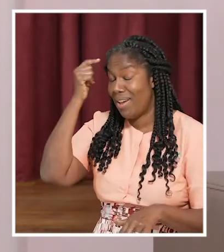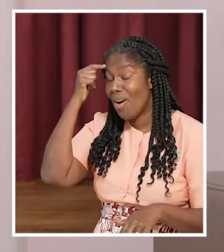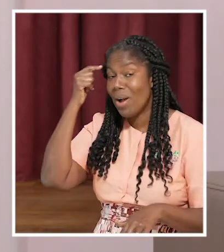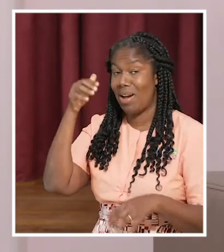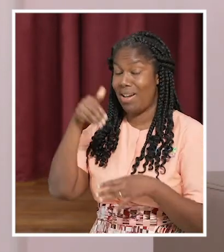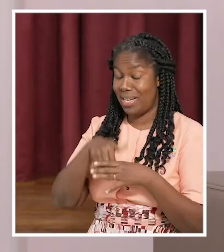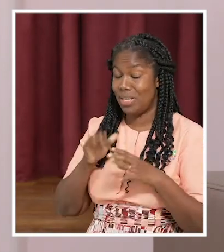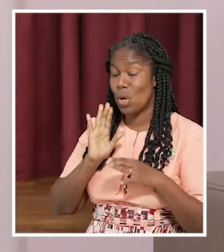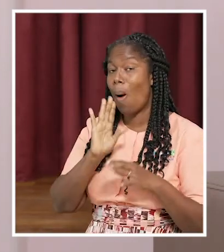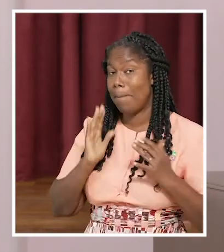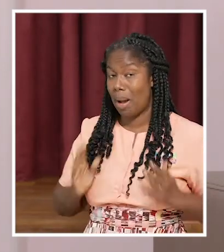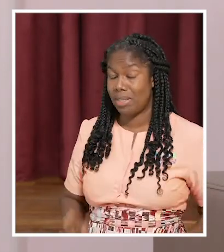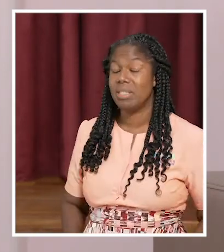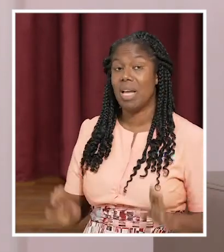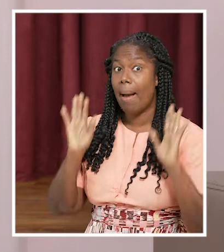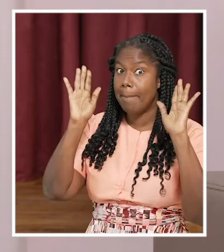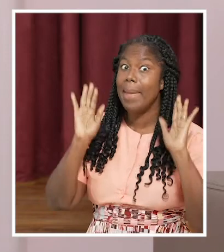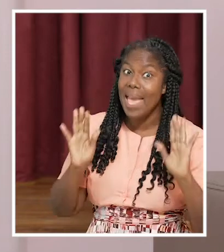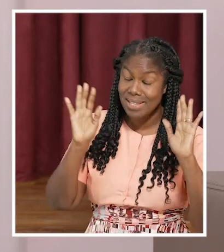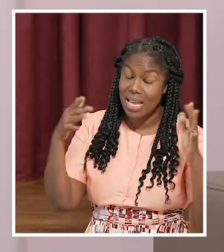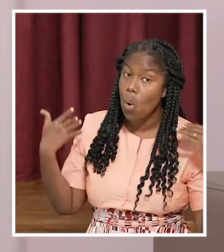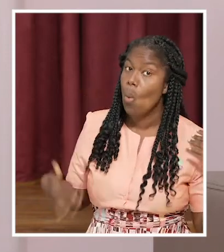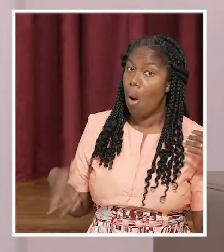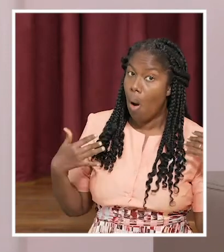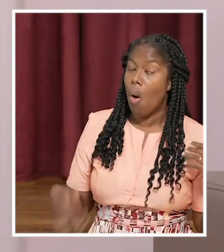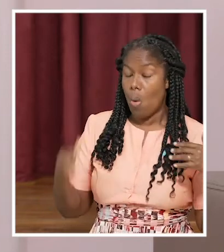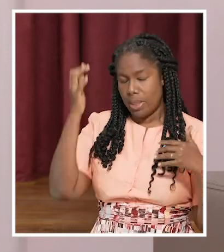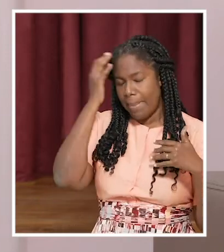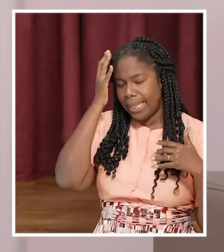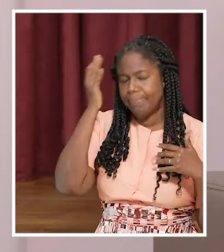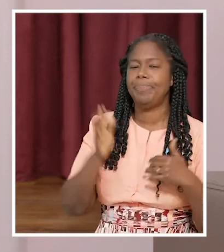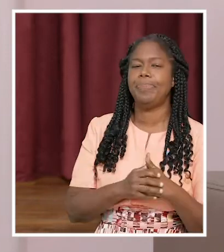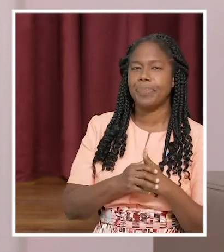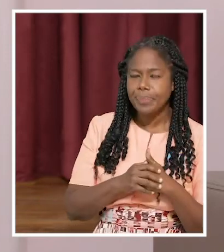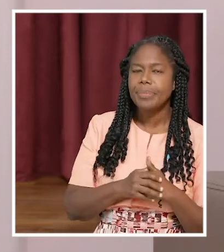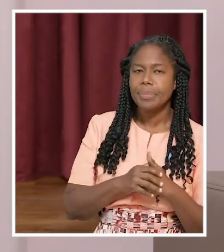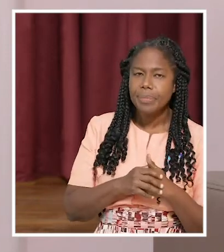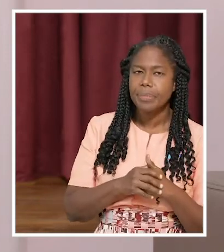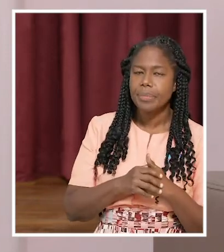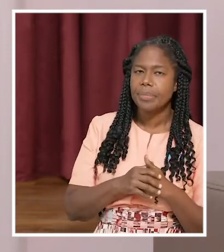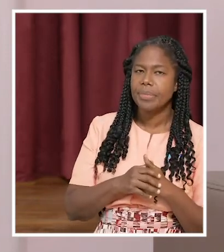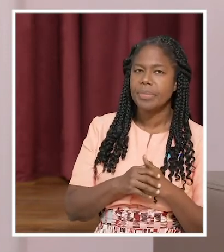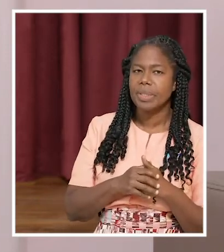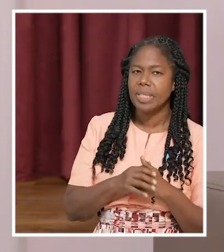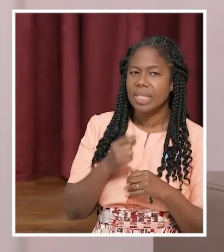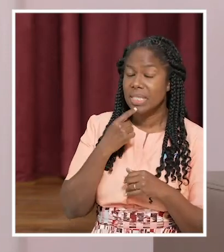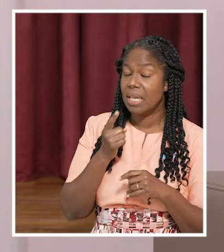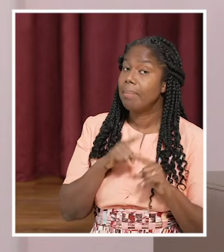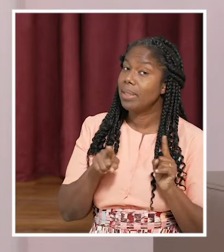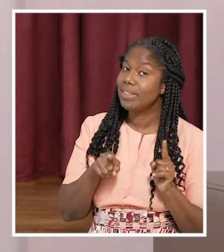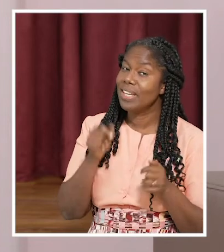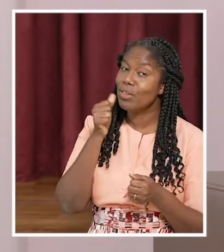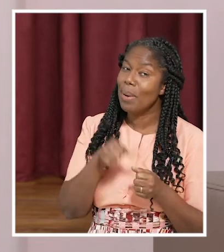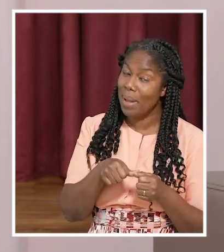just like the heart and the liver and the lung and the kidneys and any other organ you may want to mention. Therefore, it can get sick. Right?